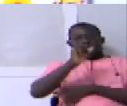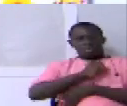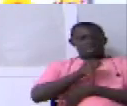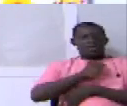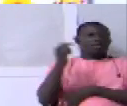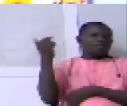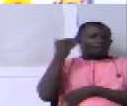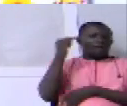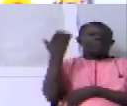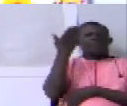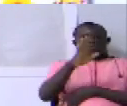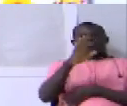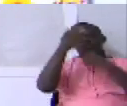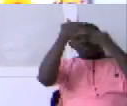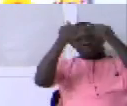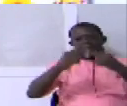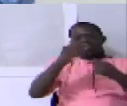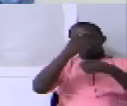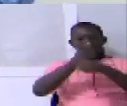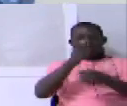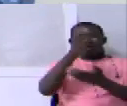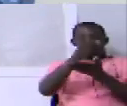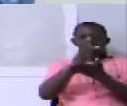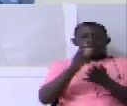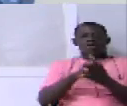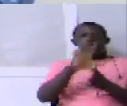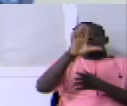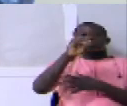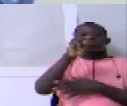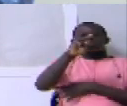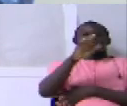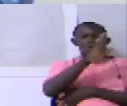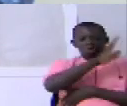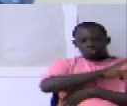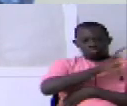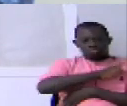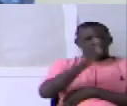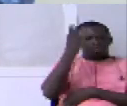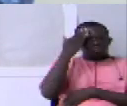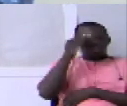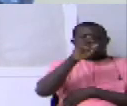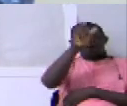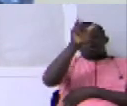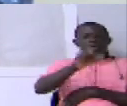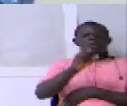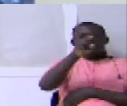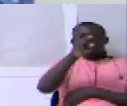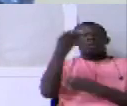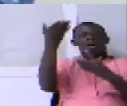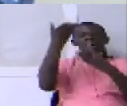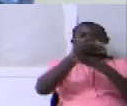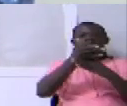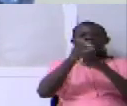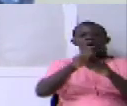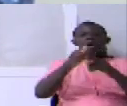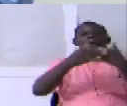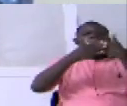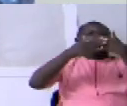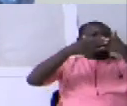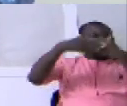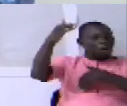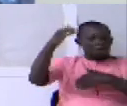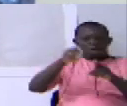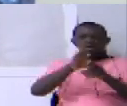statements. Do you also realize that the person you believe is the most